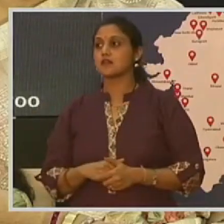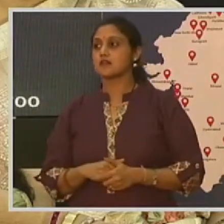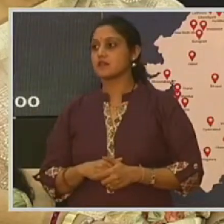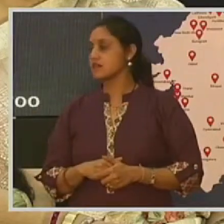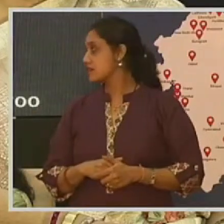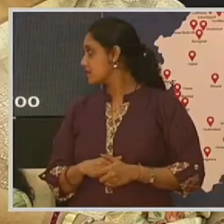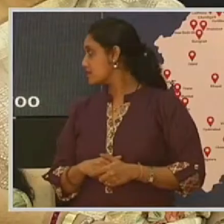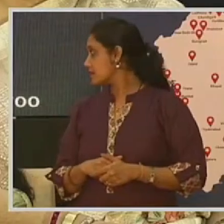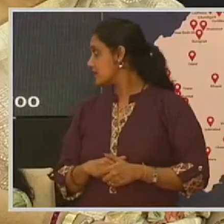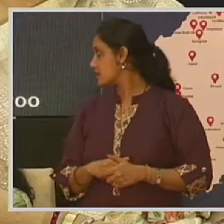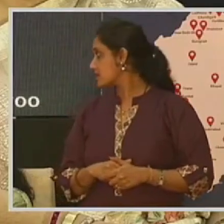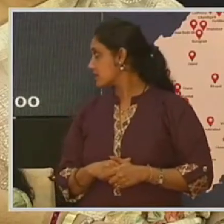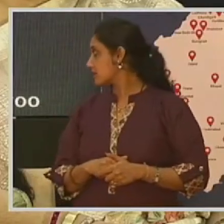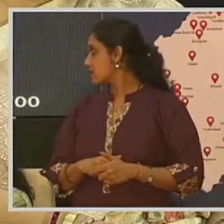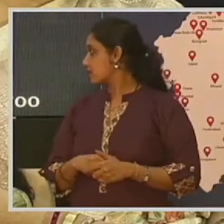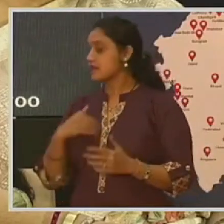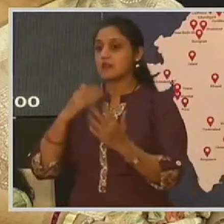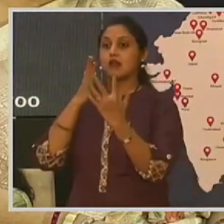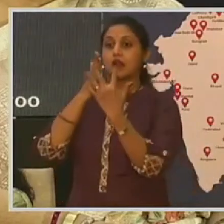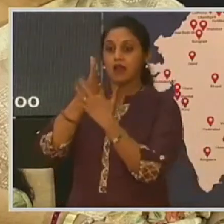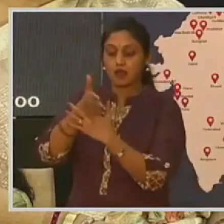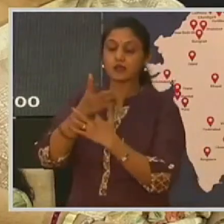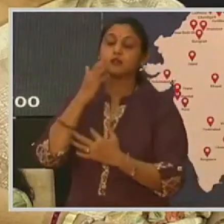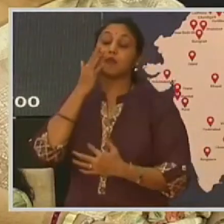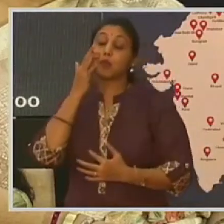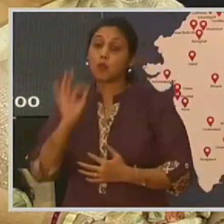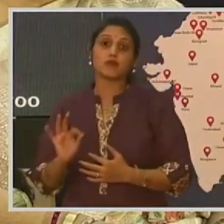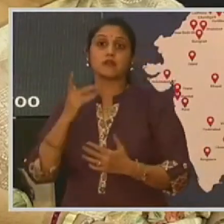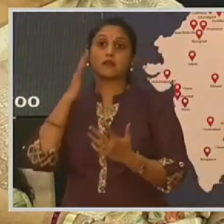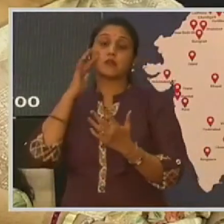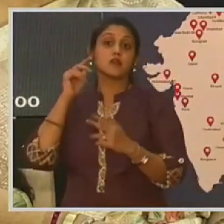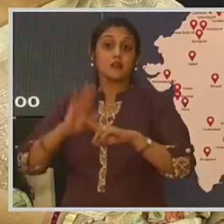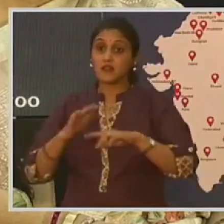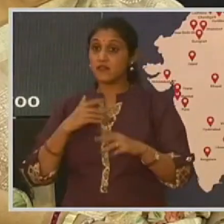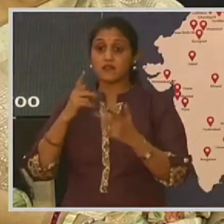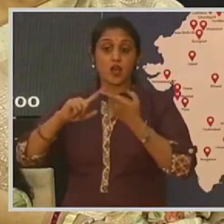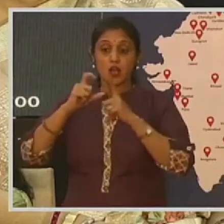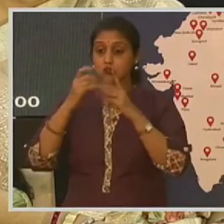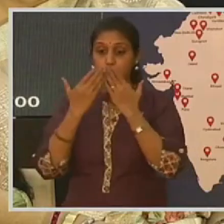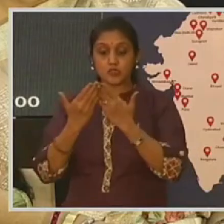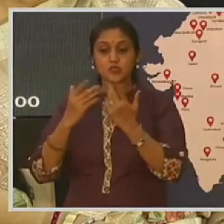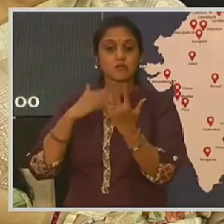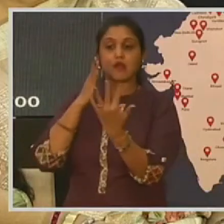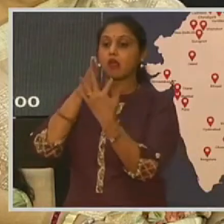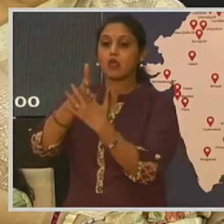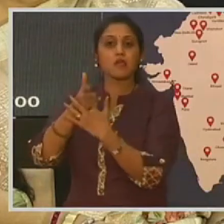education, the accessibility to education, yes. And for that we have